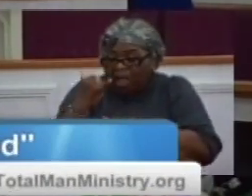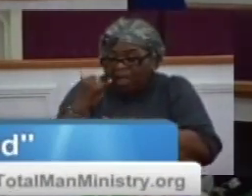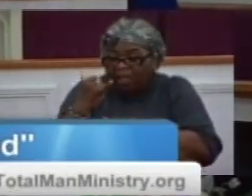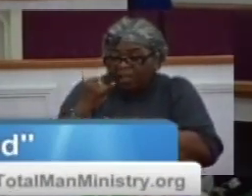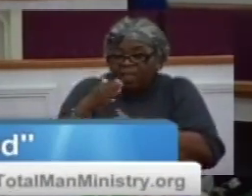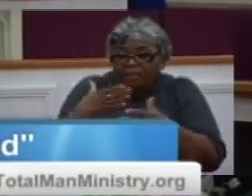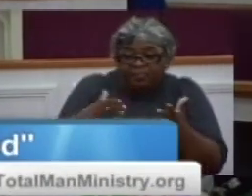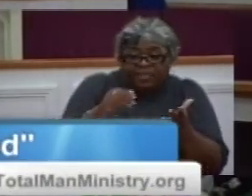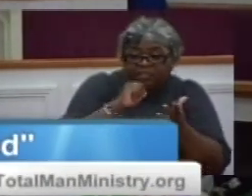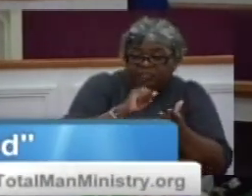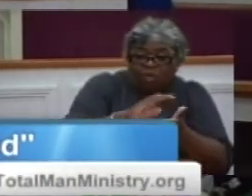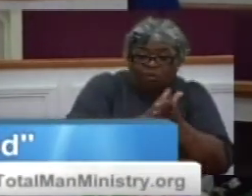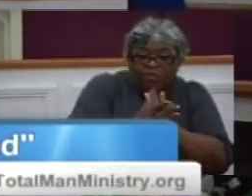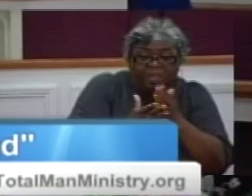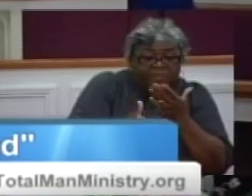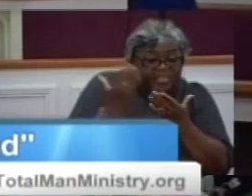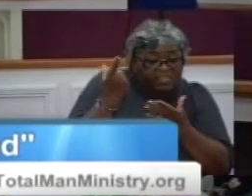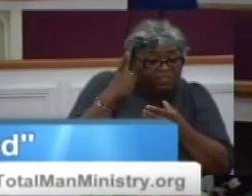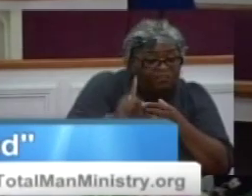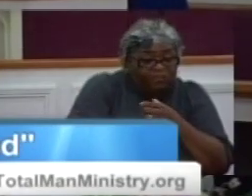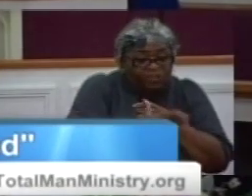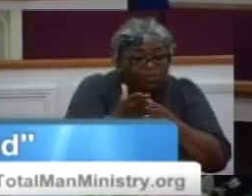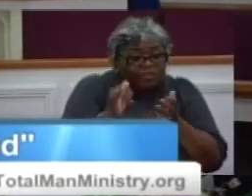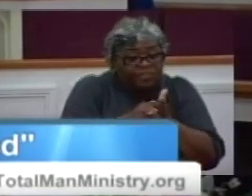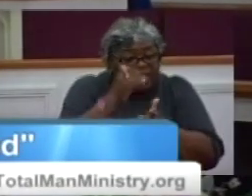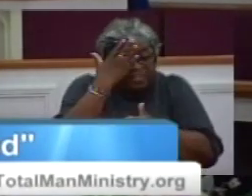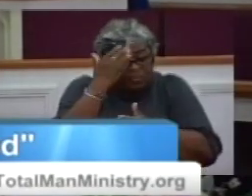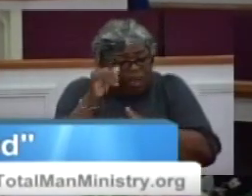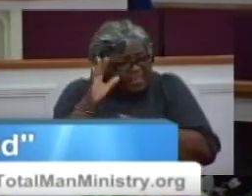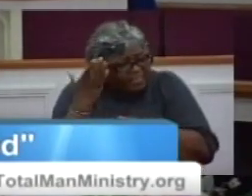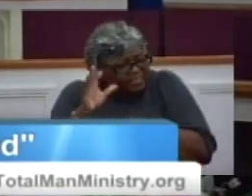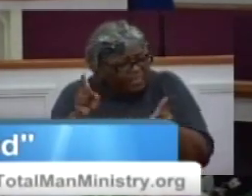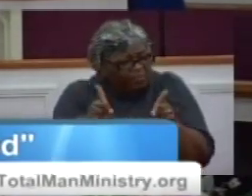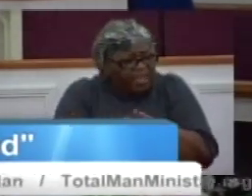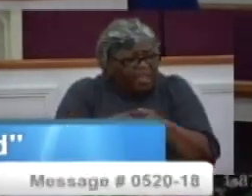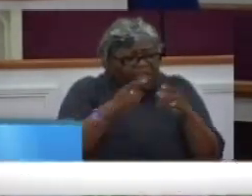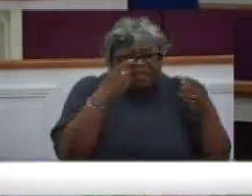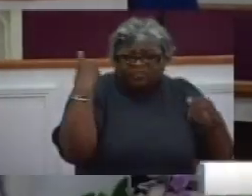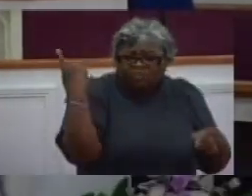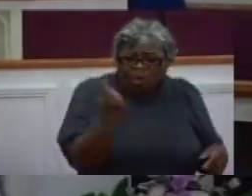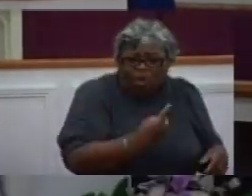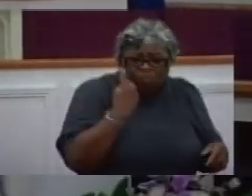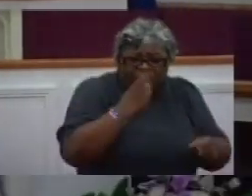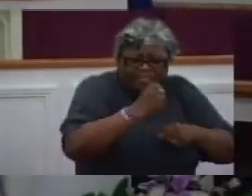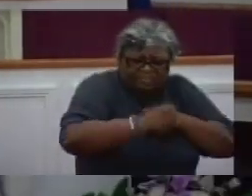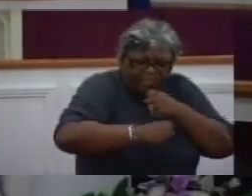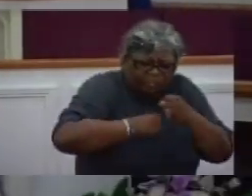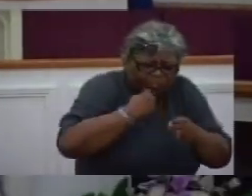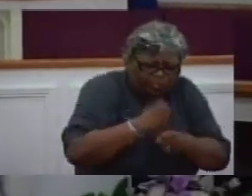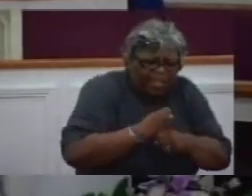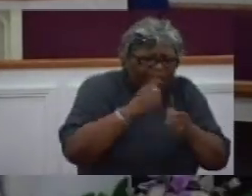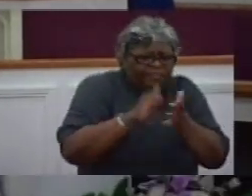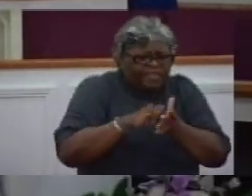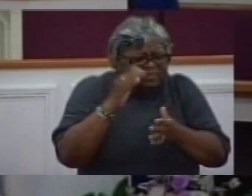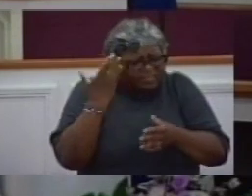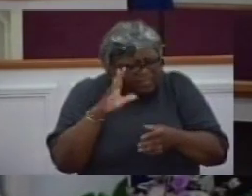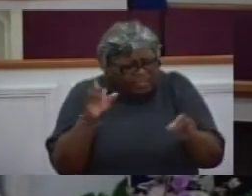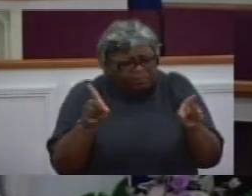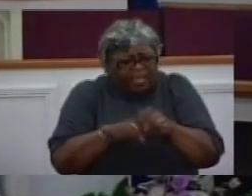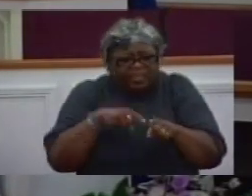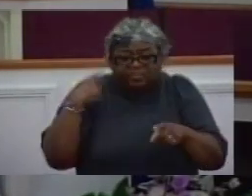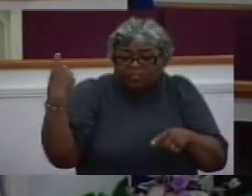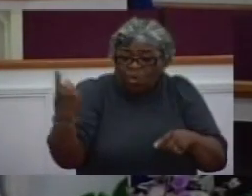That's why things don't come easy for you. That's why it seems like it's always a struggle. That's why it seems like